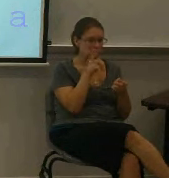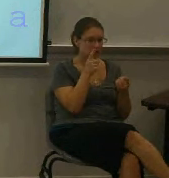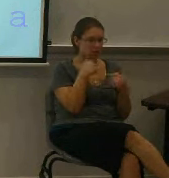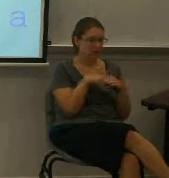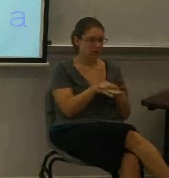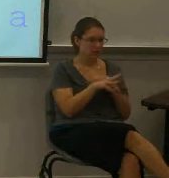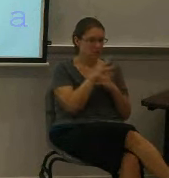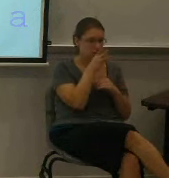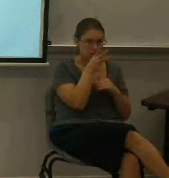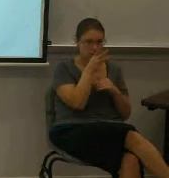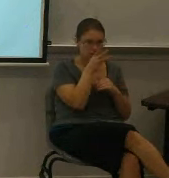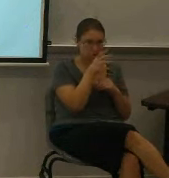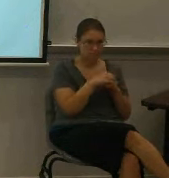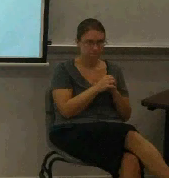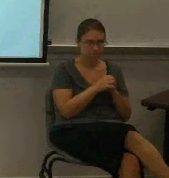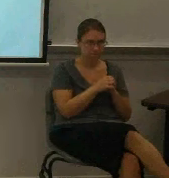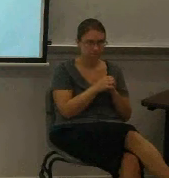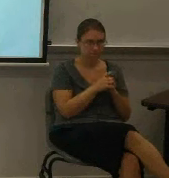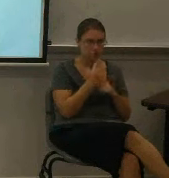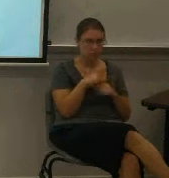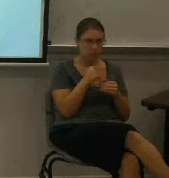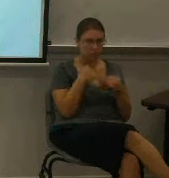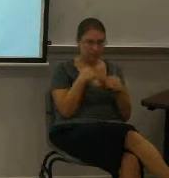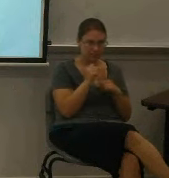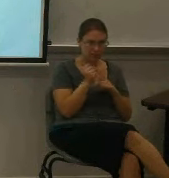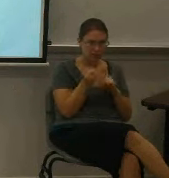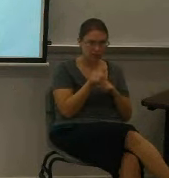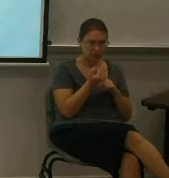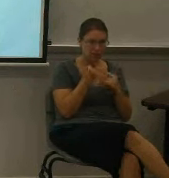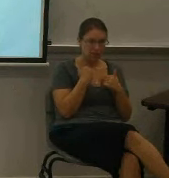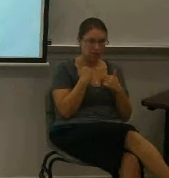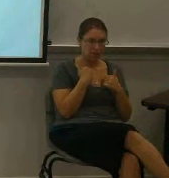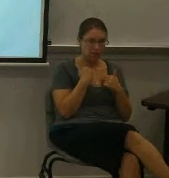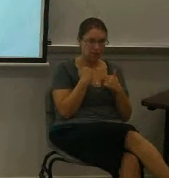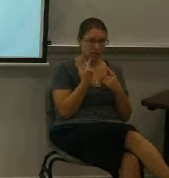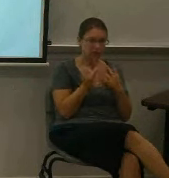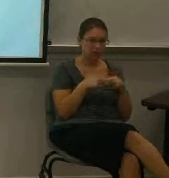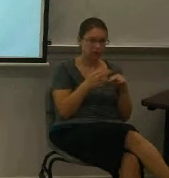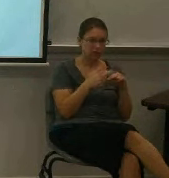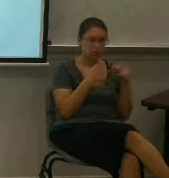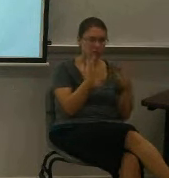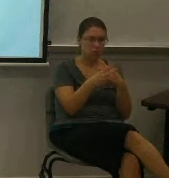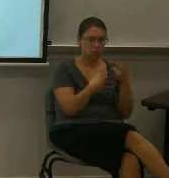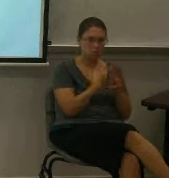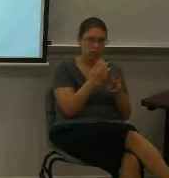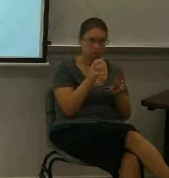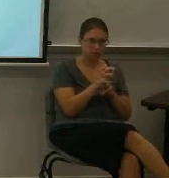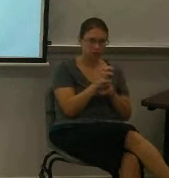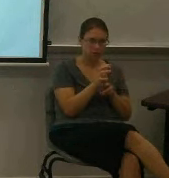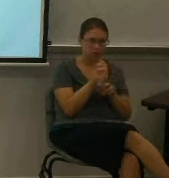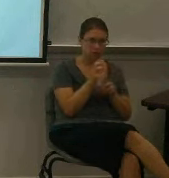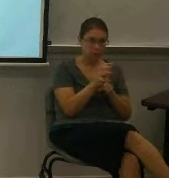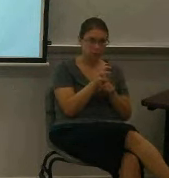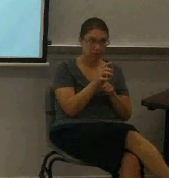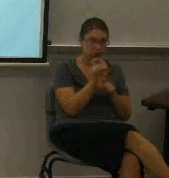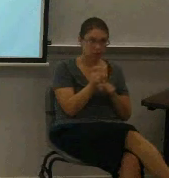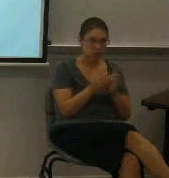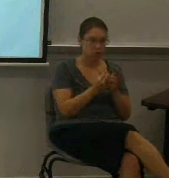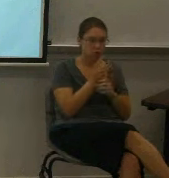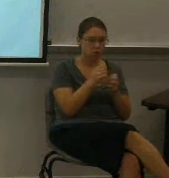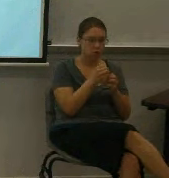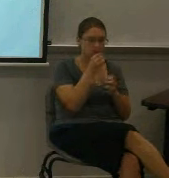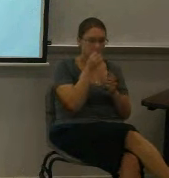the water? We have a situation where we have a growing world population. We have to grow more food to feed